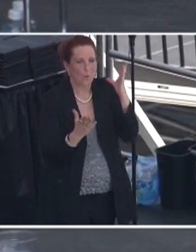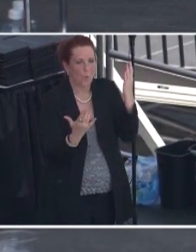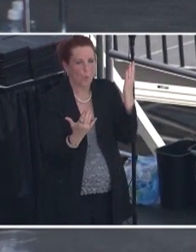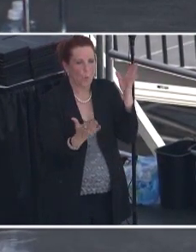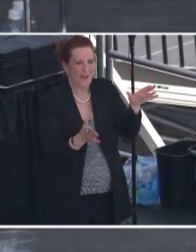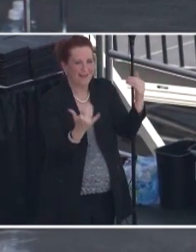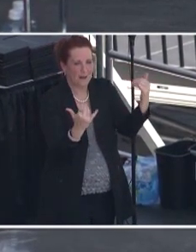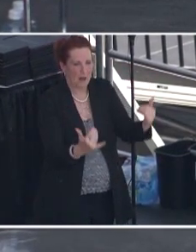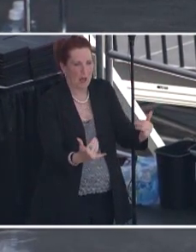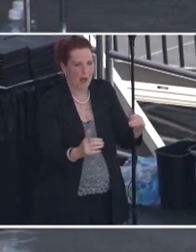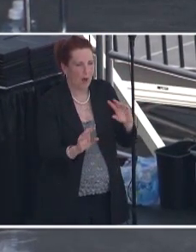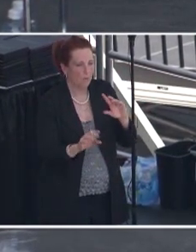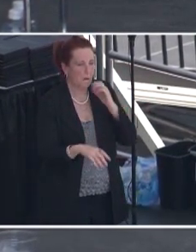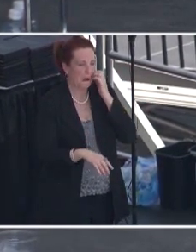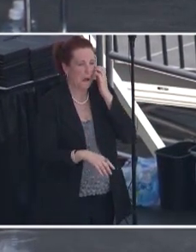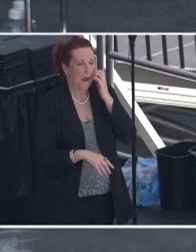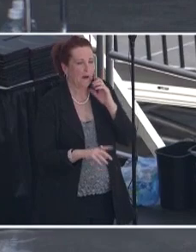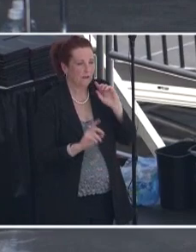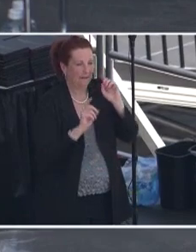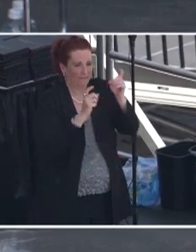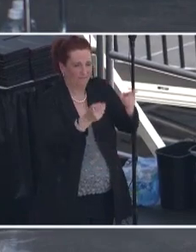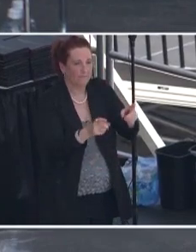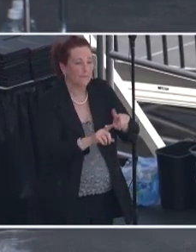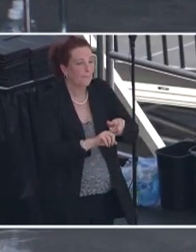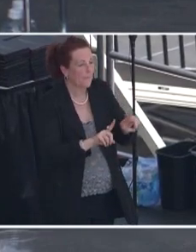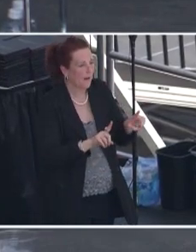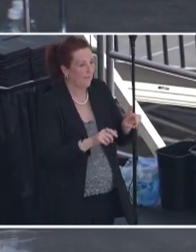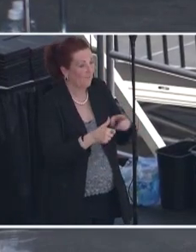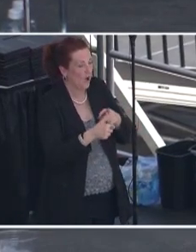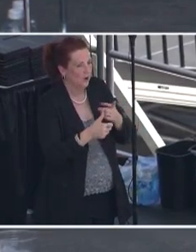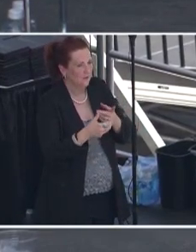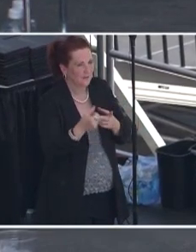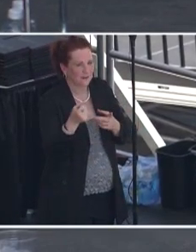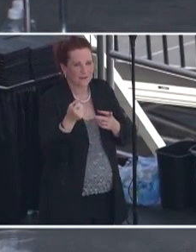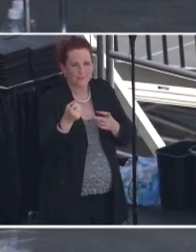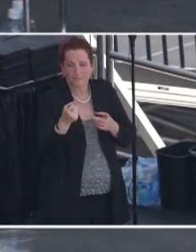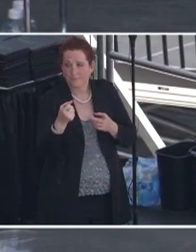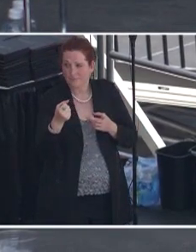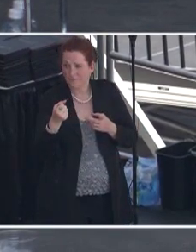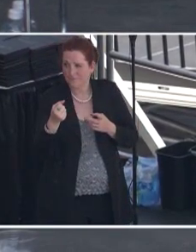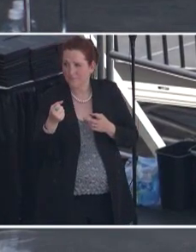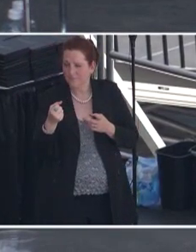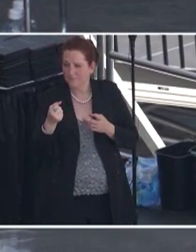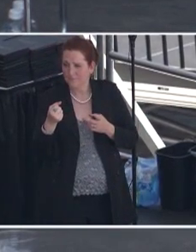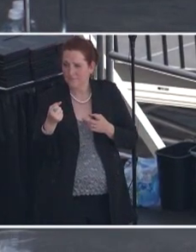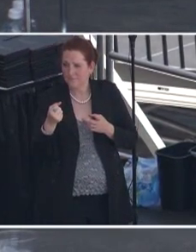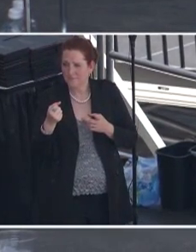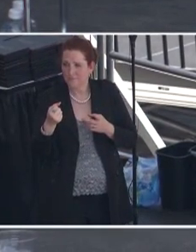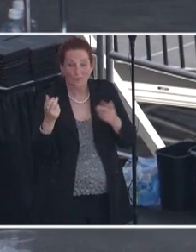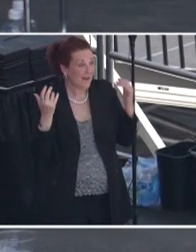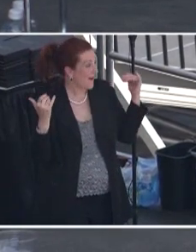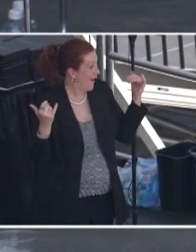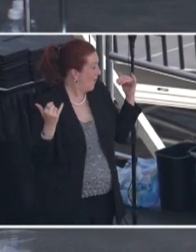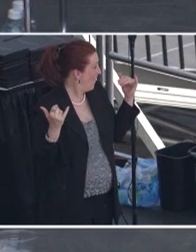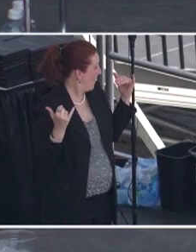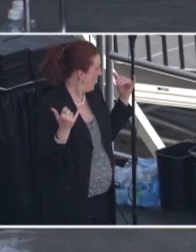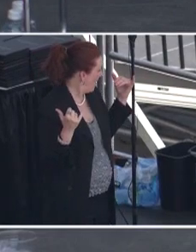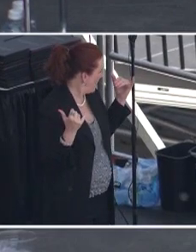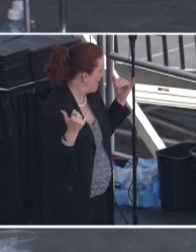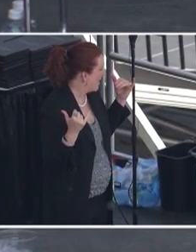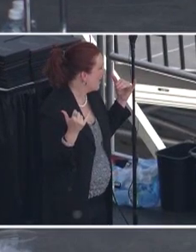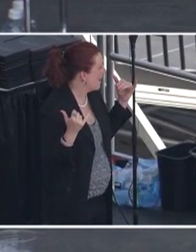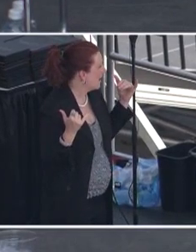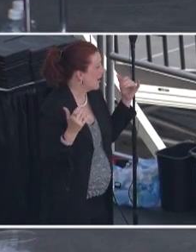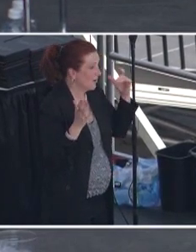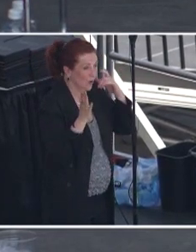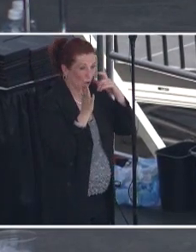But before we do that, I'd like to take a moment to recognize a very